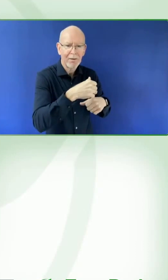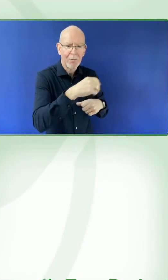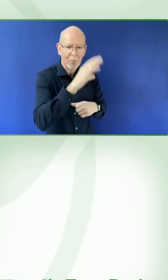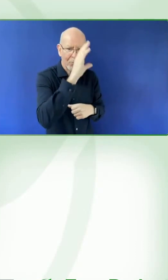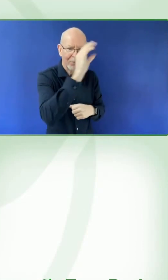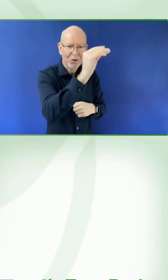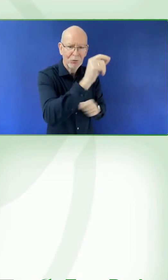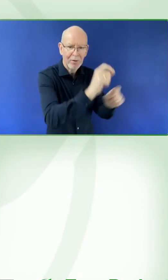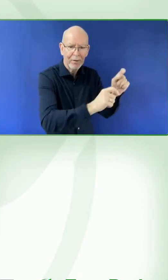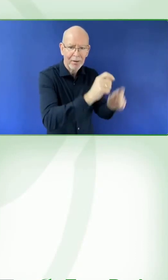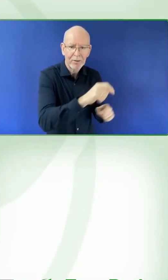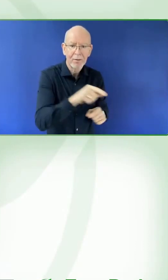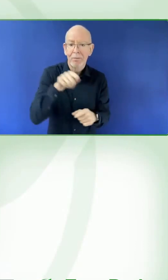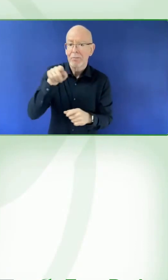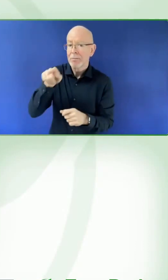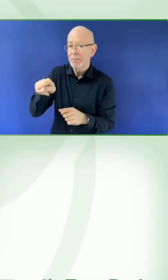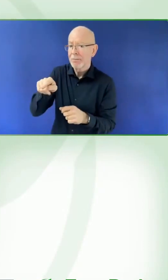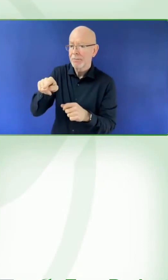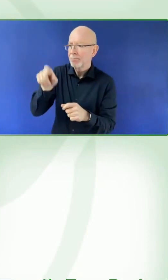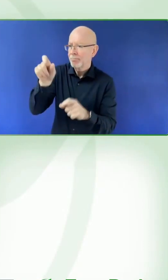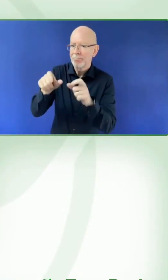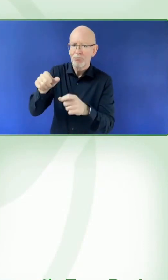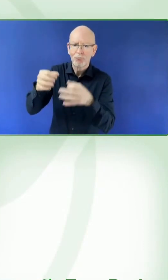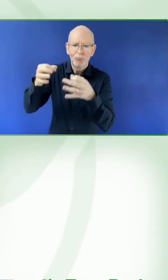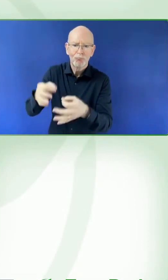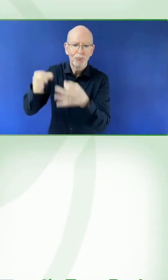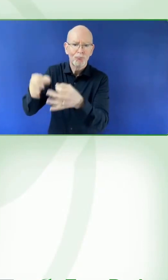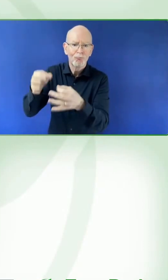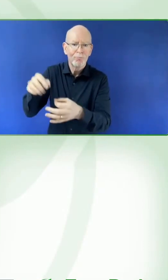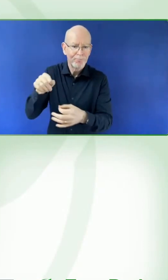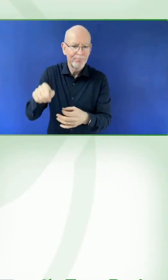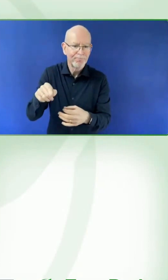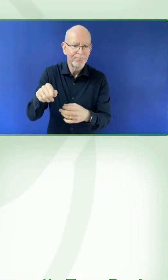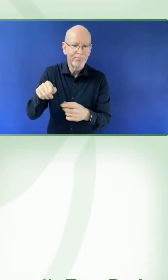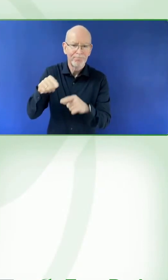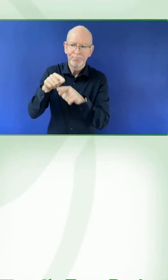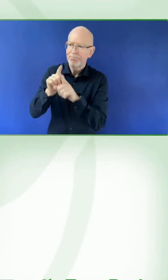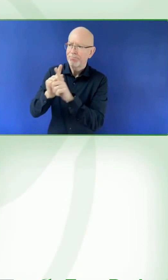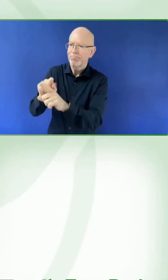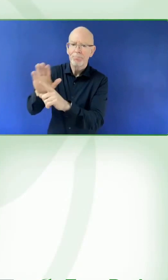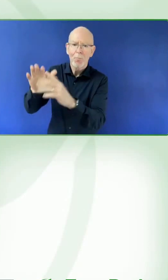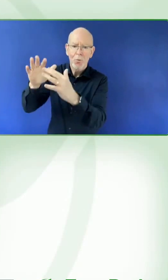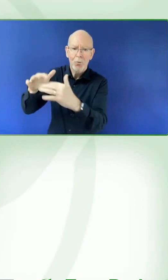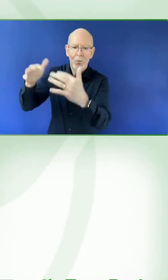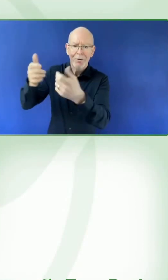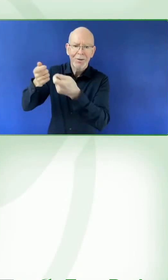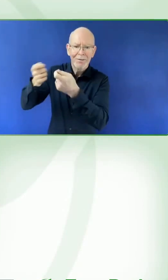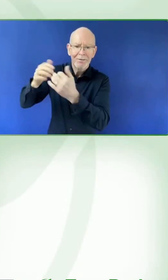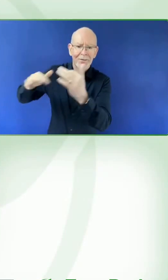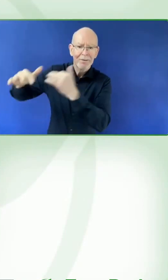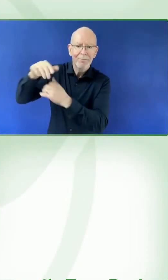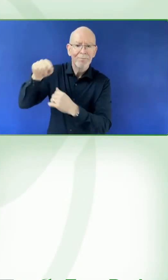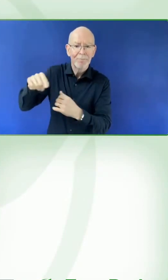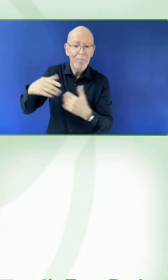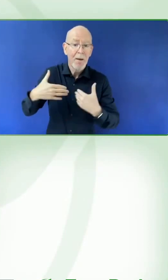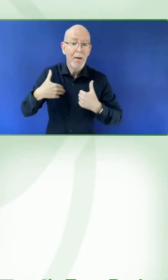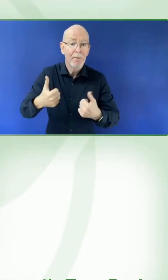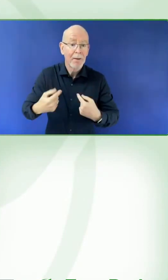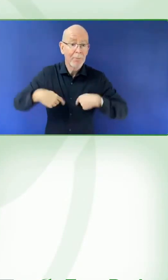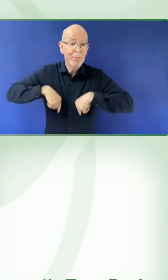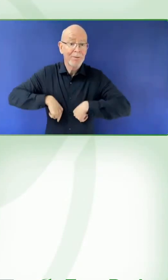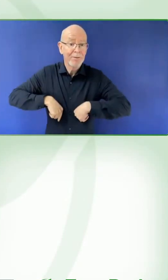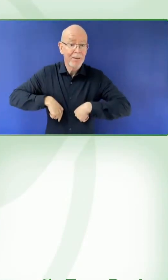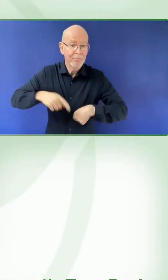The project will try to be sustainable by providing technical assistance and by looking for more international